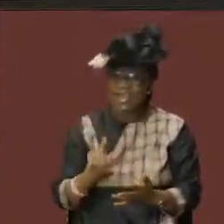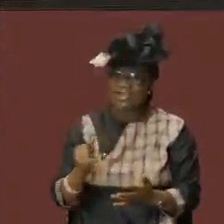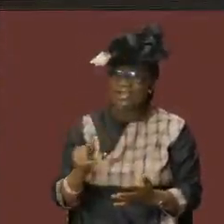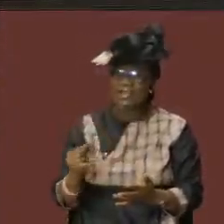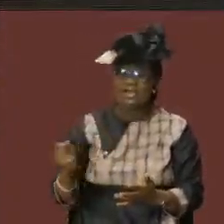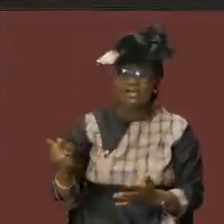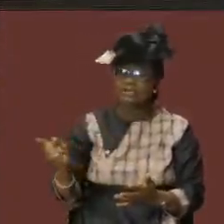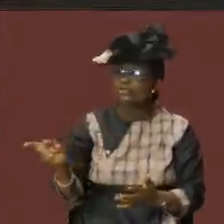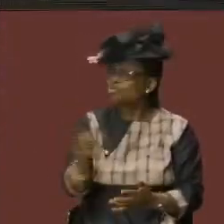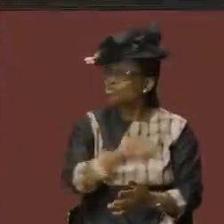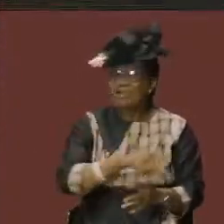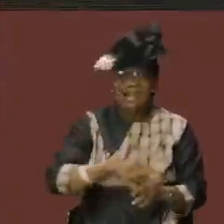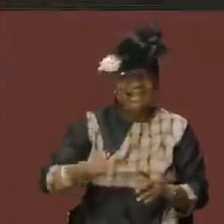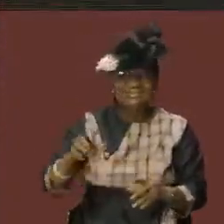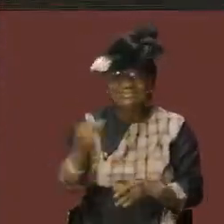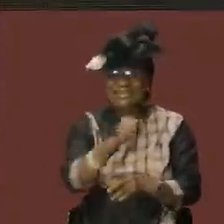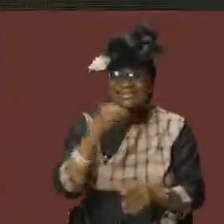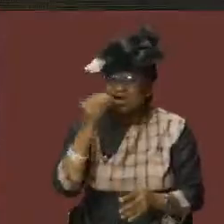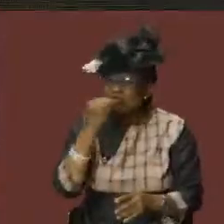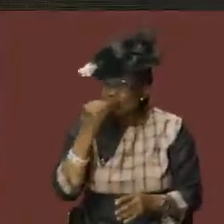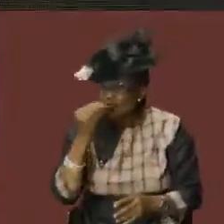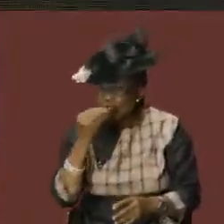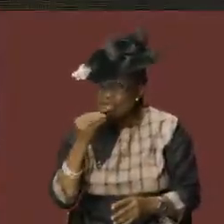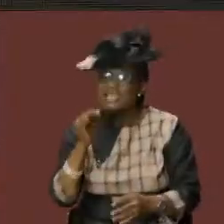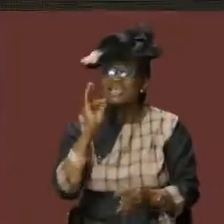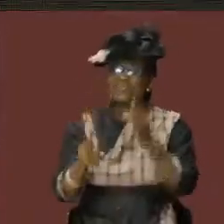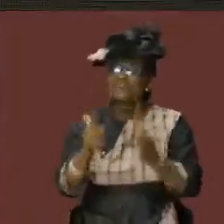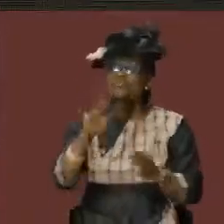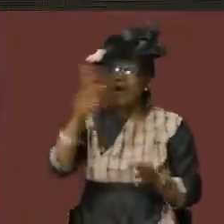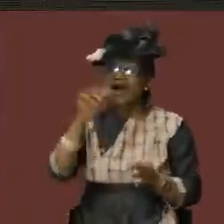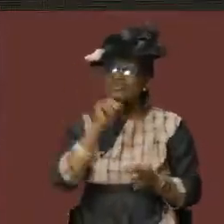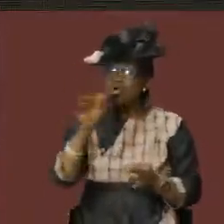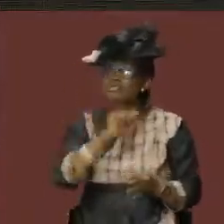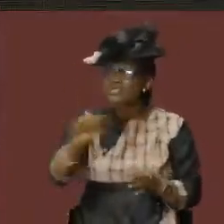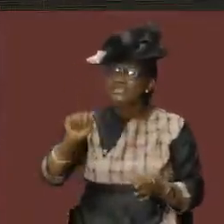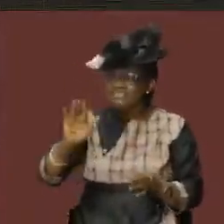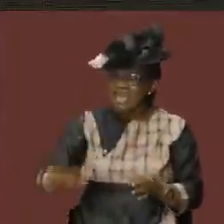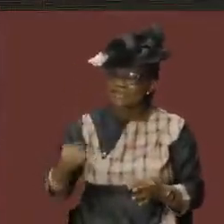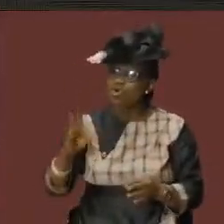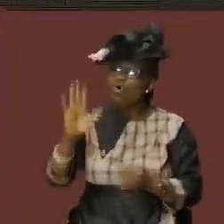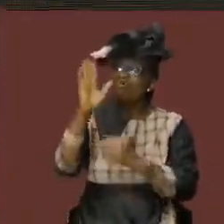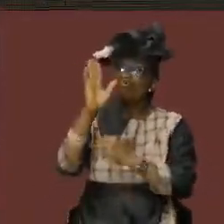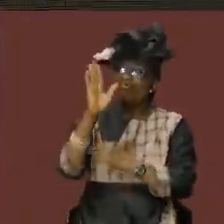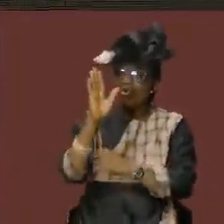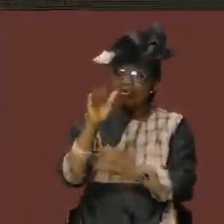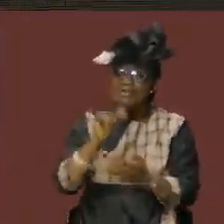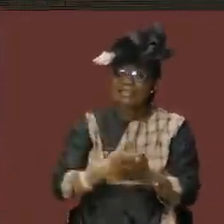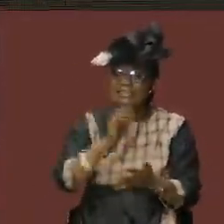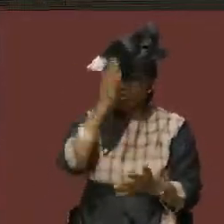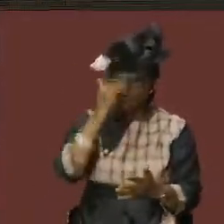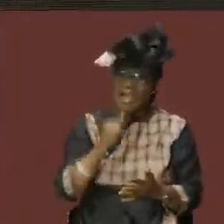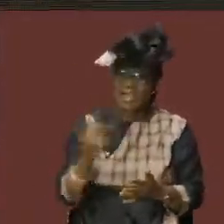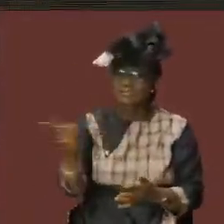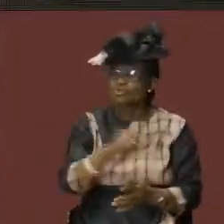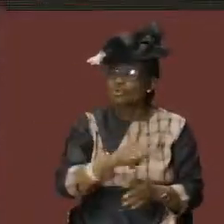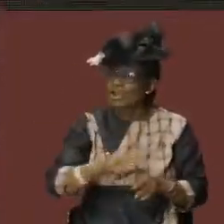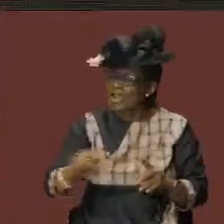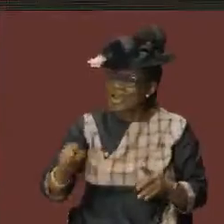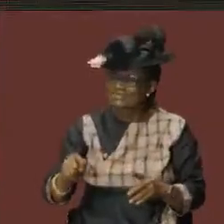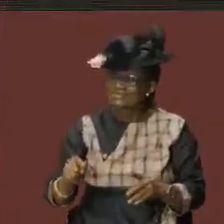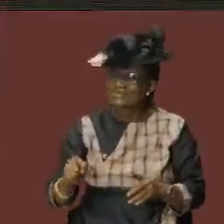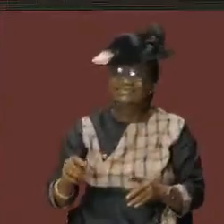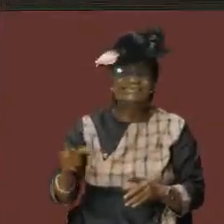a child of God. That's why you cannot partake of the meal if you are